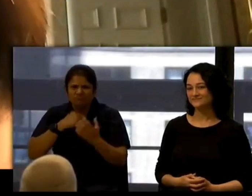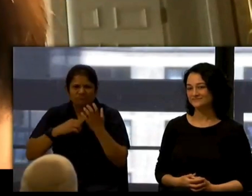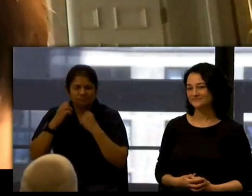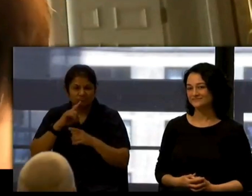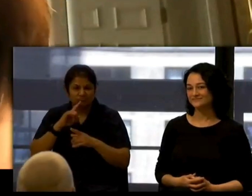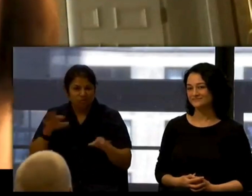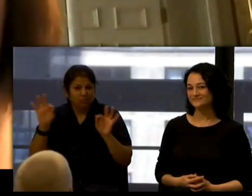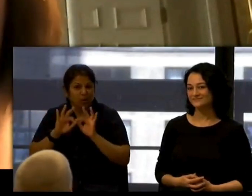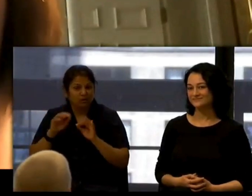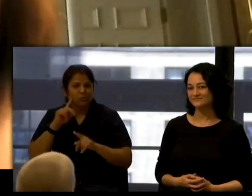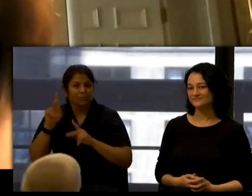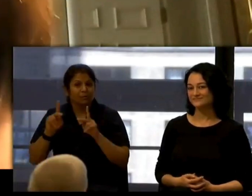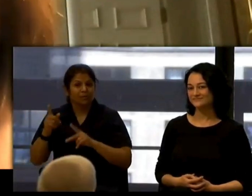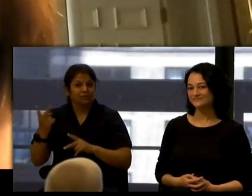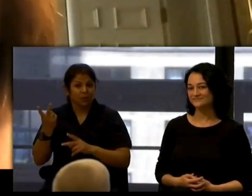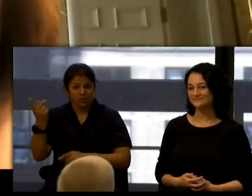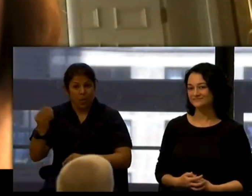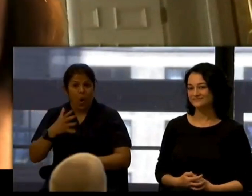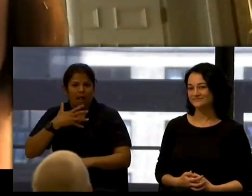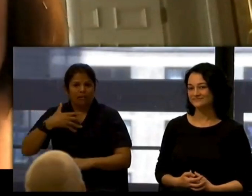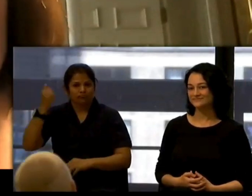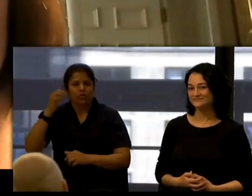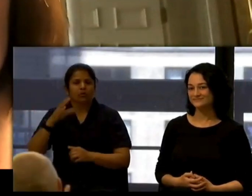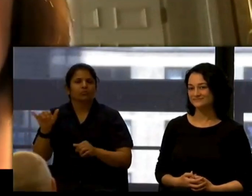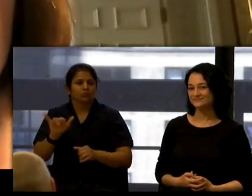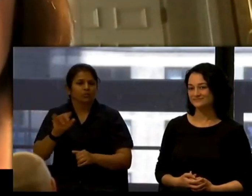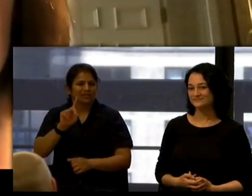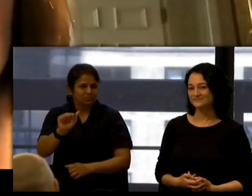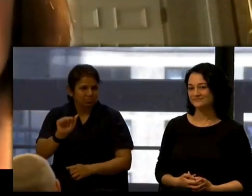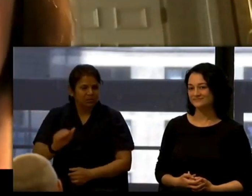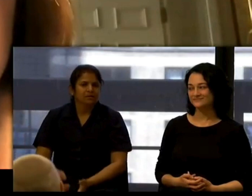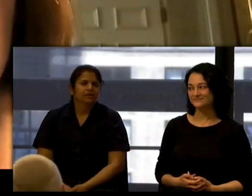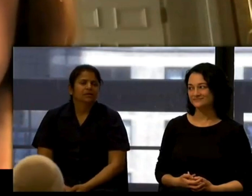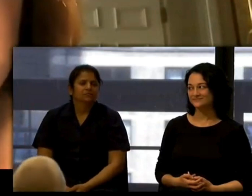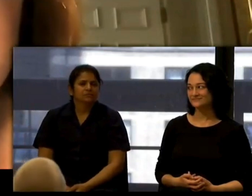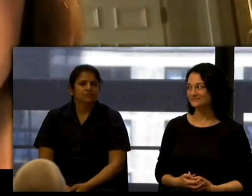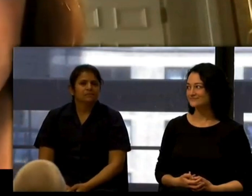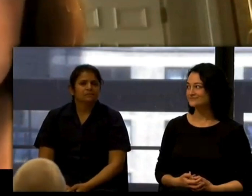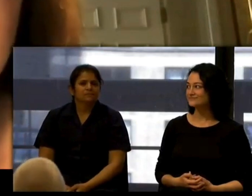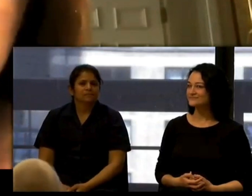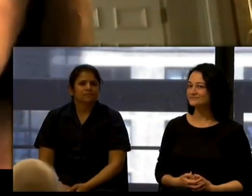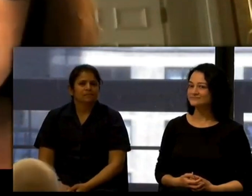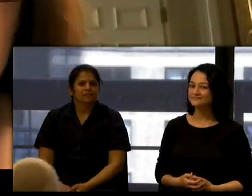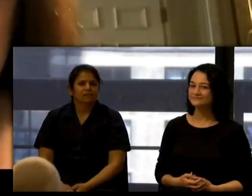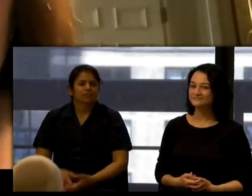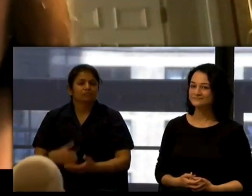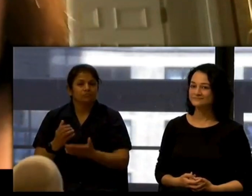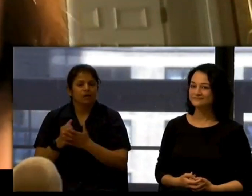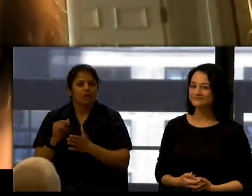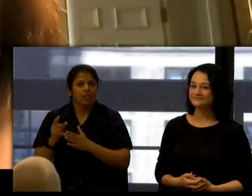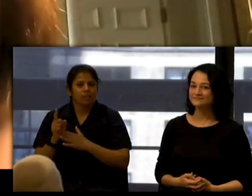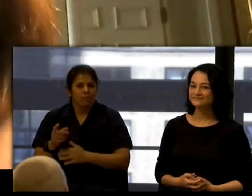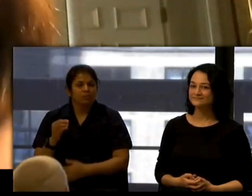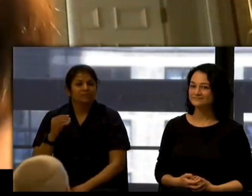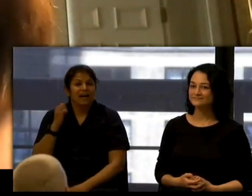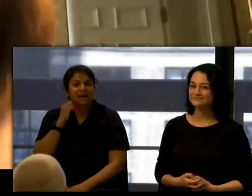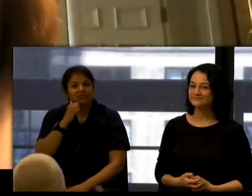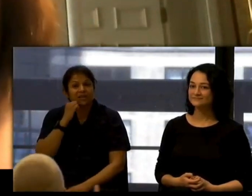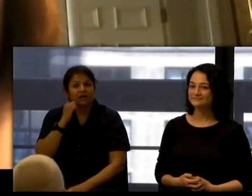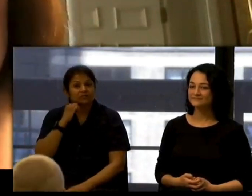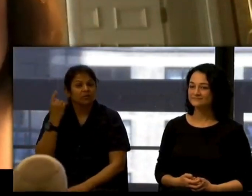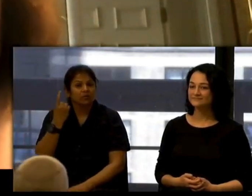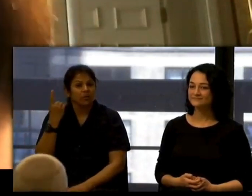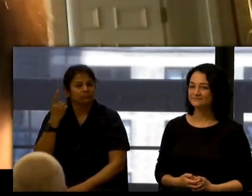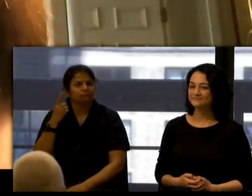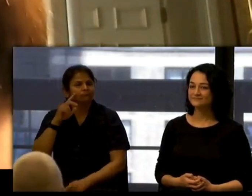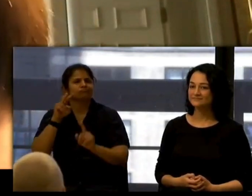communities. I want to actually take a moment and do something that I do as a point of order every day that I work at the Ford Foundation. I want to welcome all the